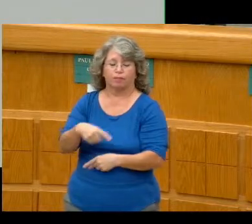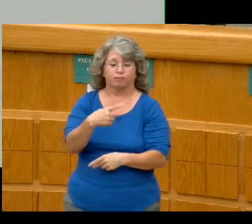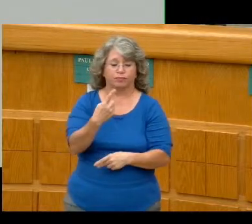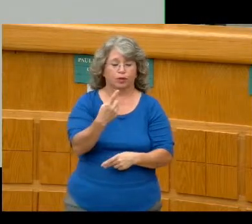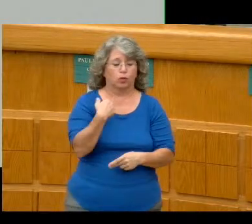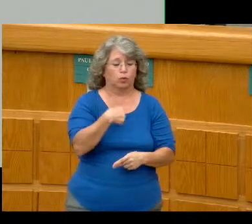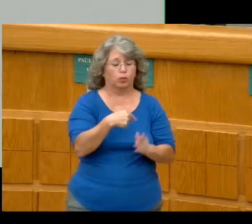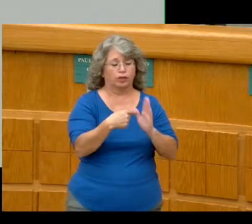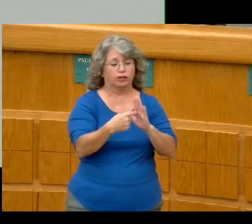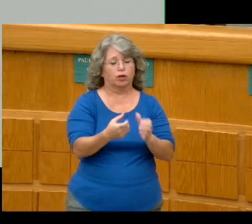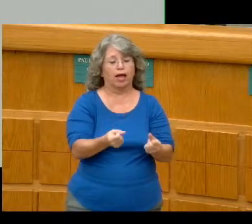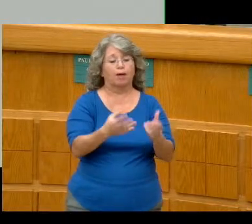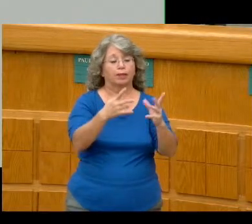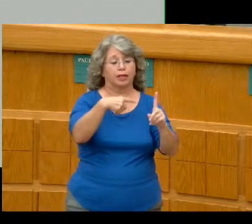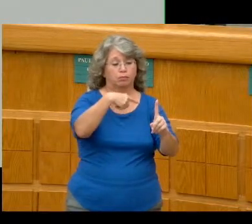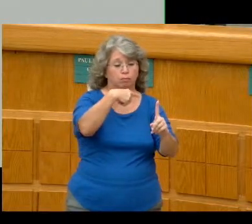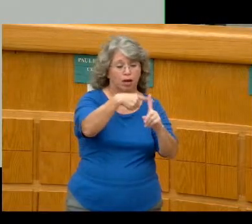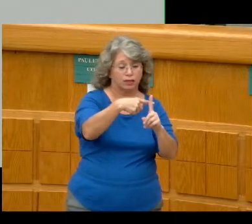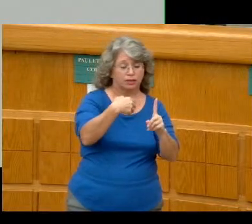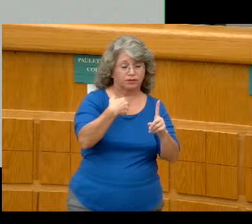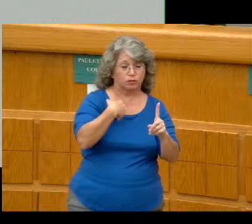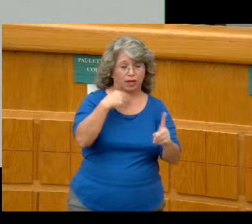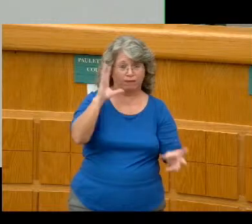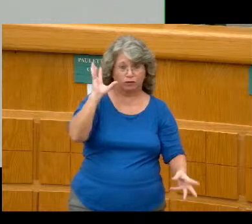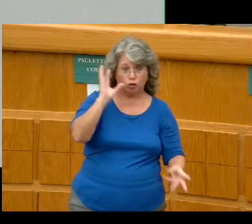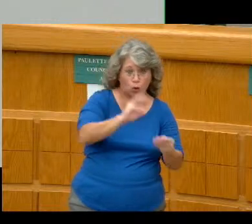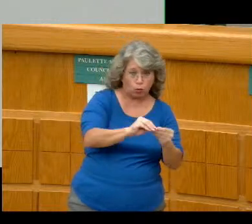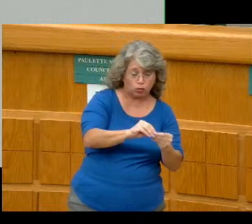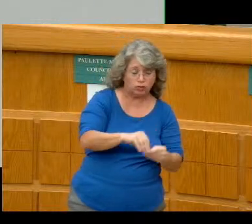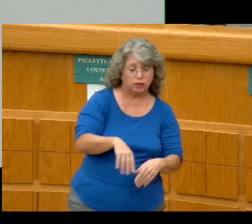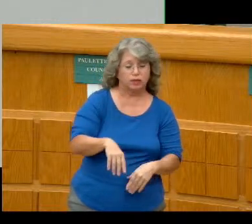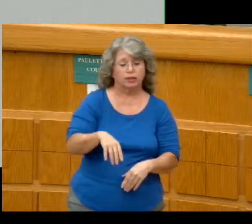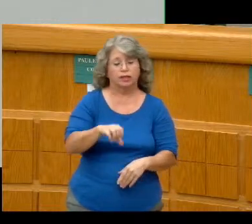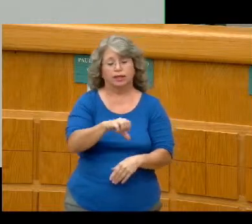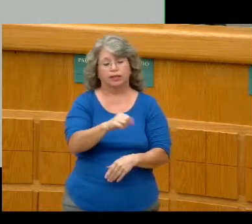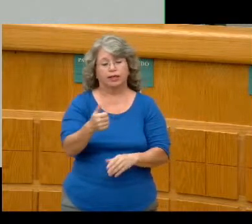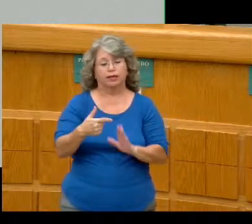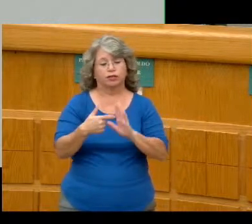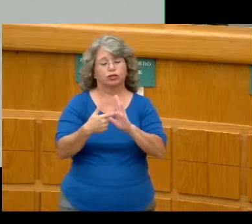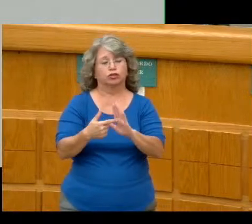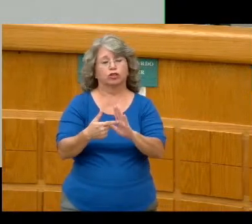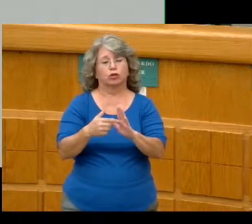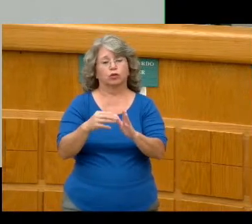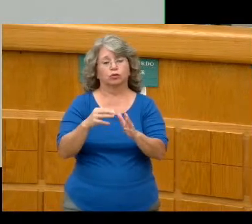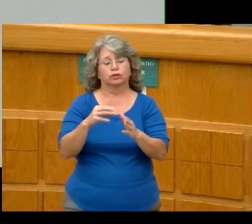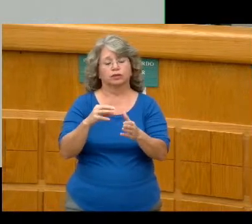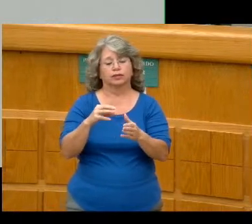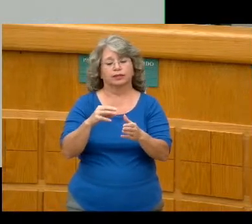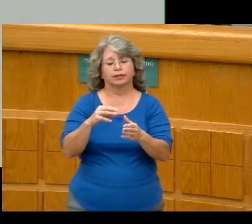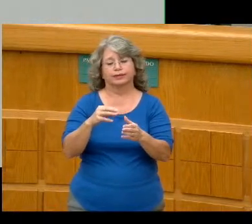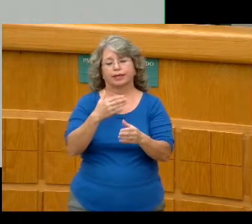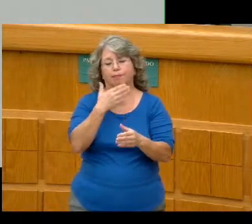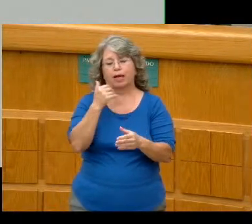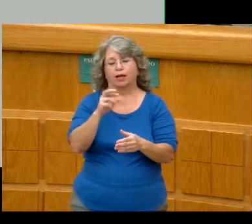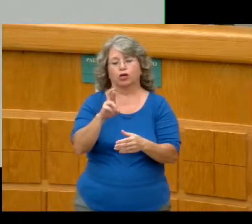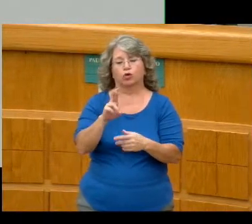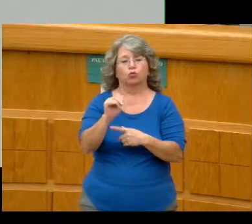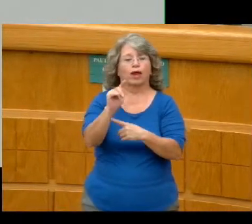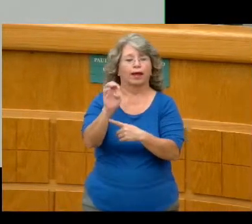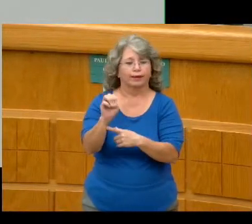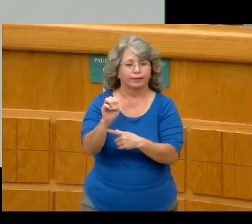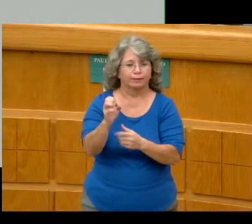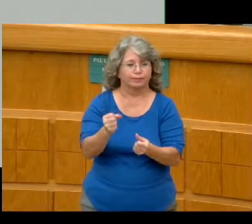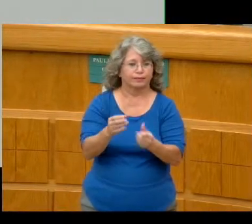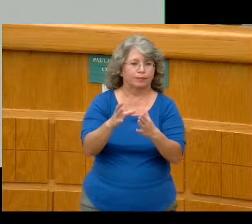shows how many positives we had overall. The other ones are maybe more reflective of the actual rate of positivity, even though it's a subset of